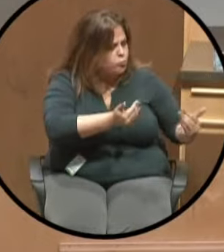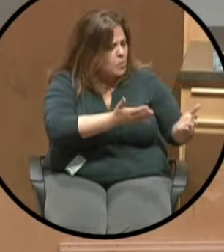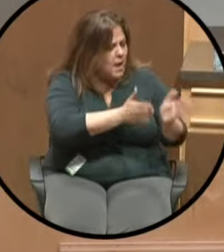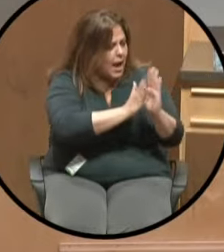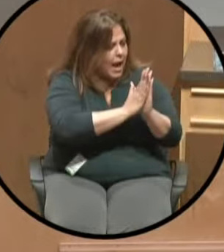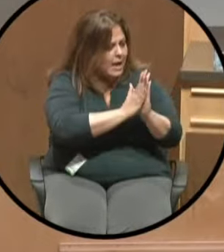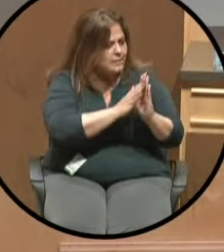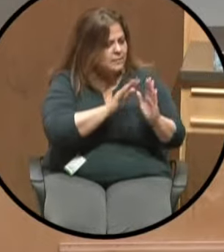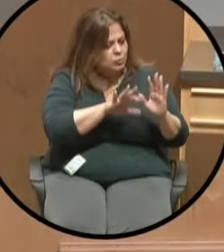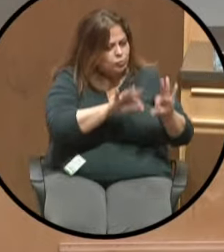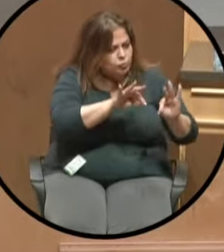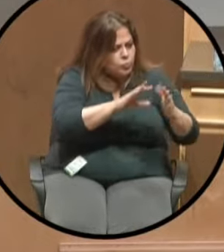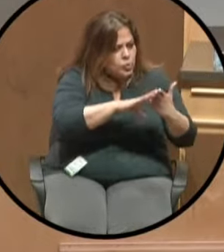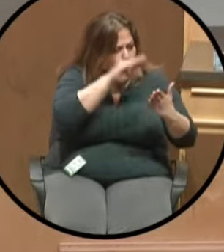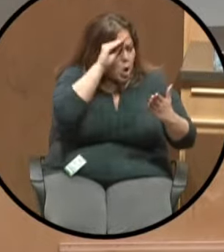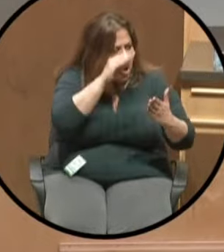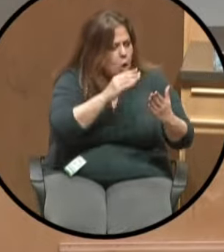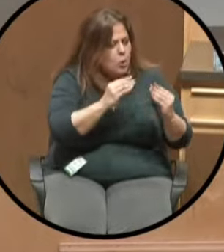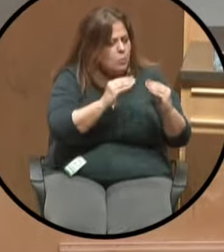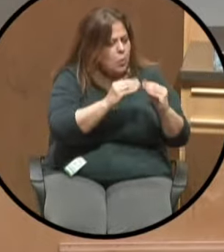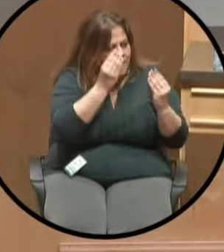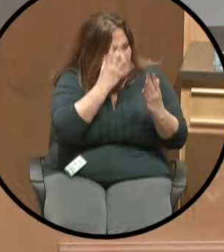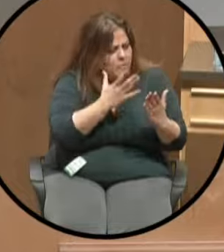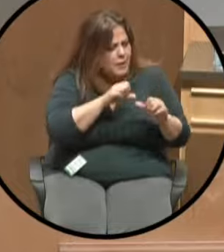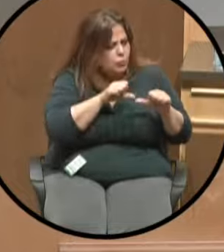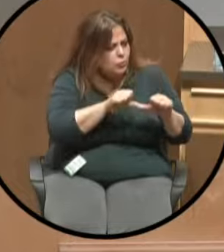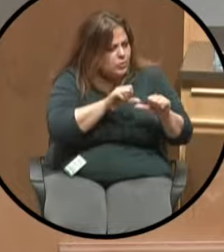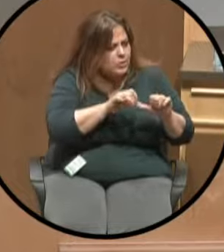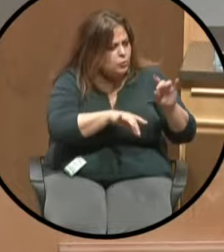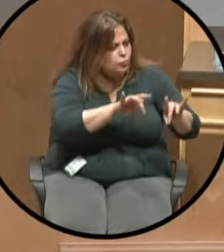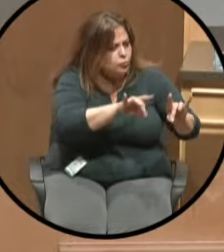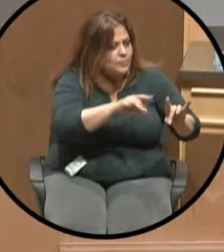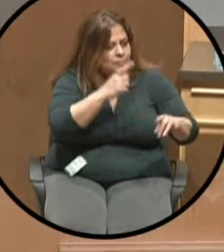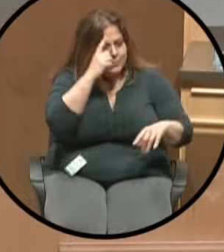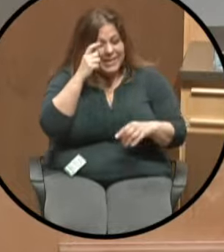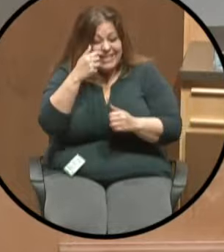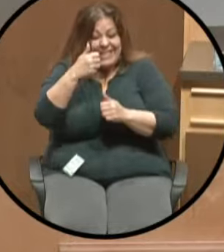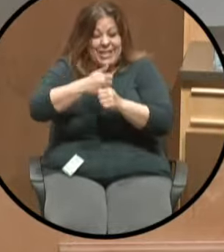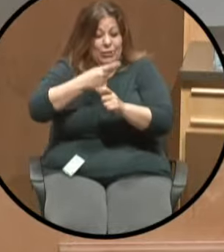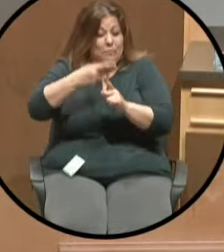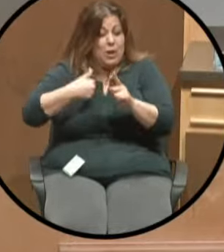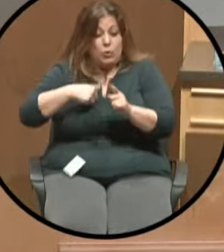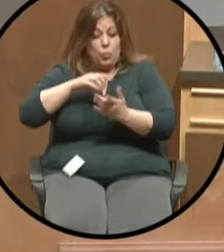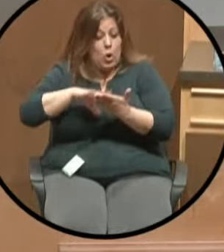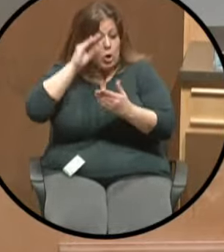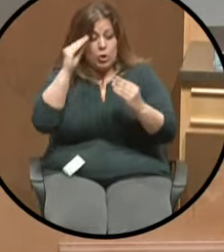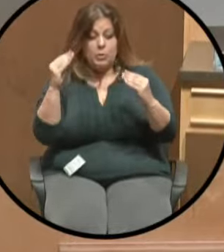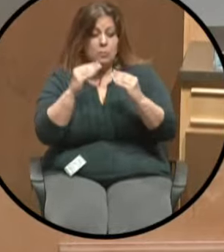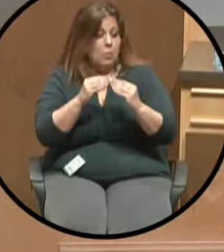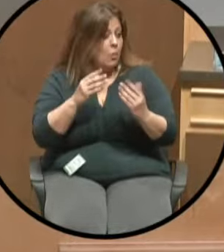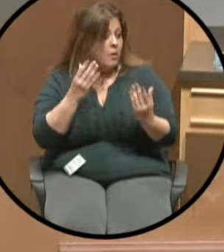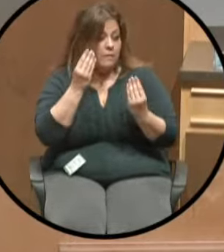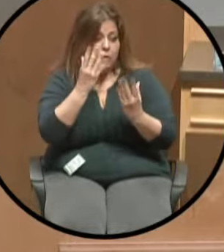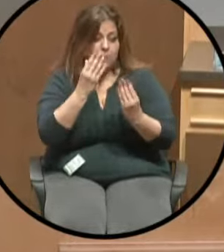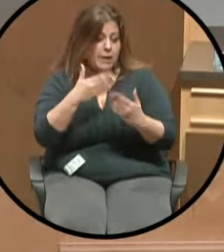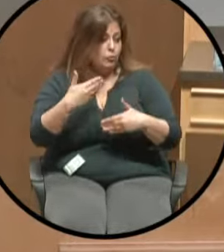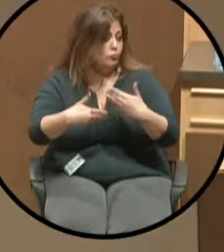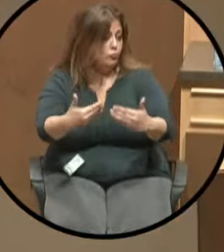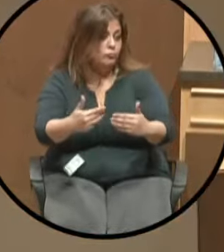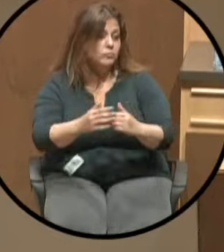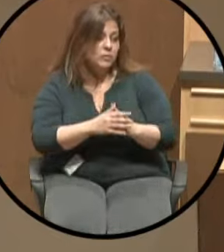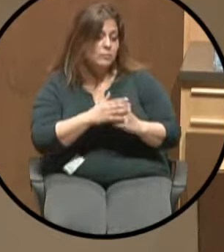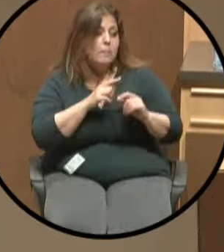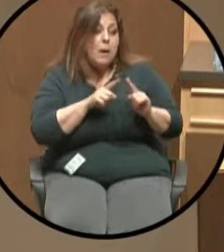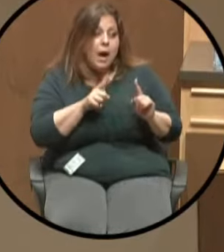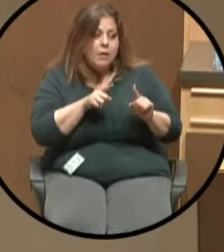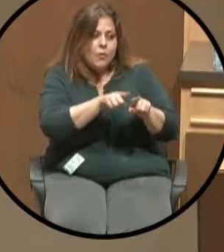and keep learning, because it's going to change every month. But for right now, please go and get your child the vaccine. Thank you. Thank